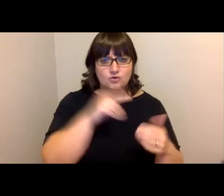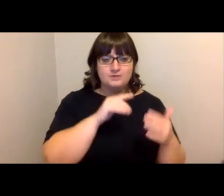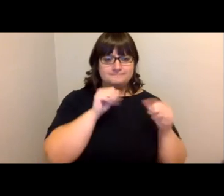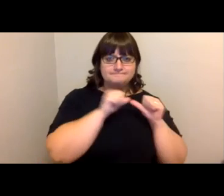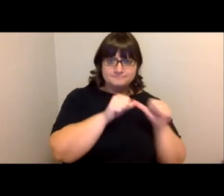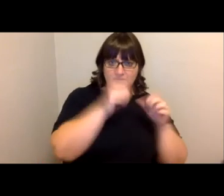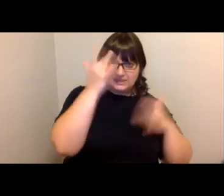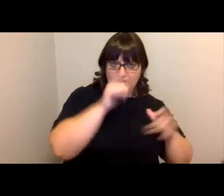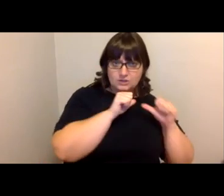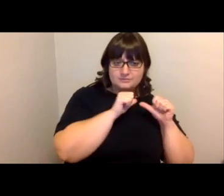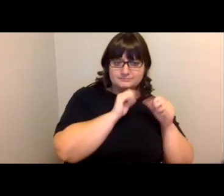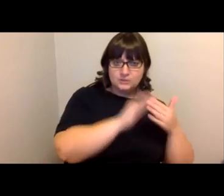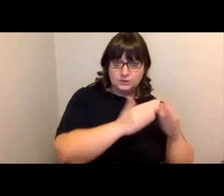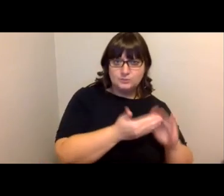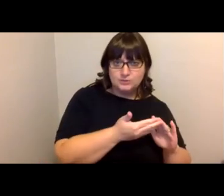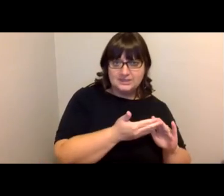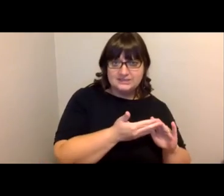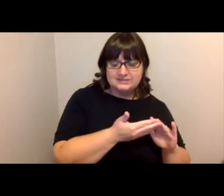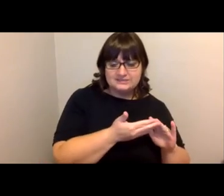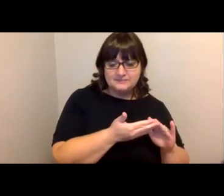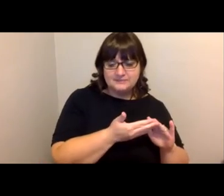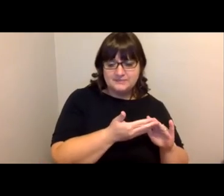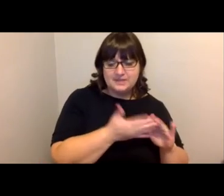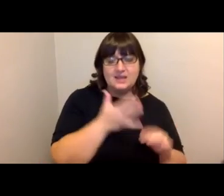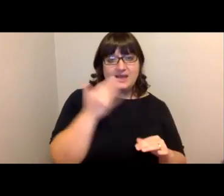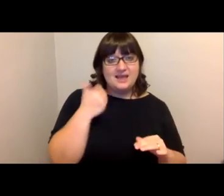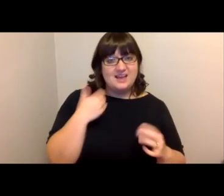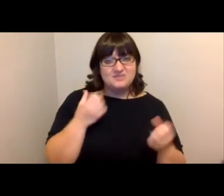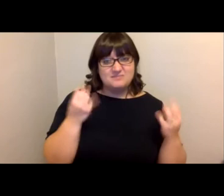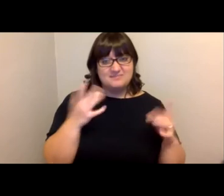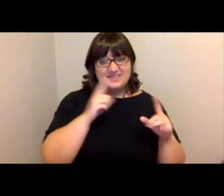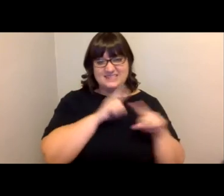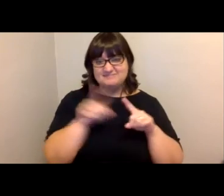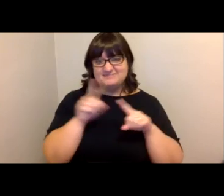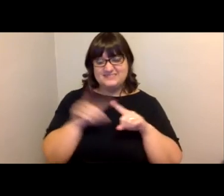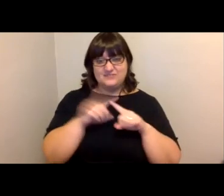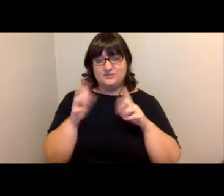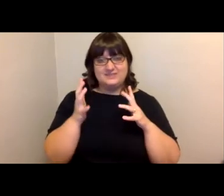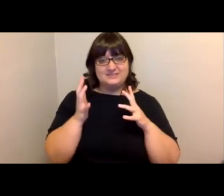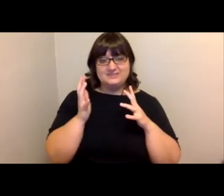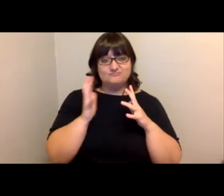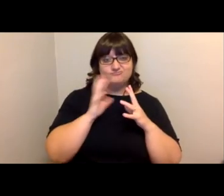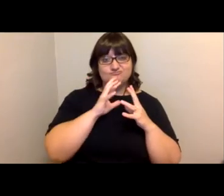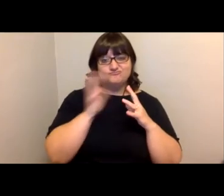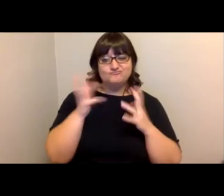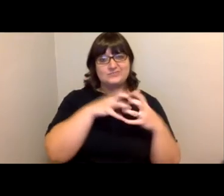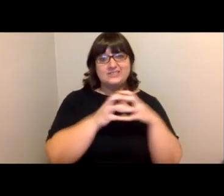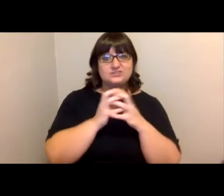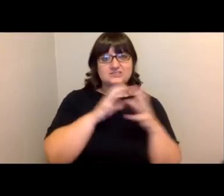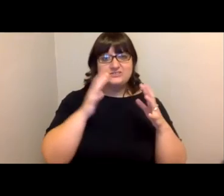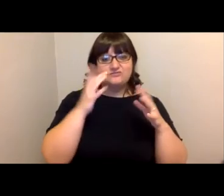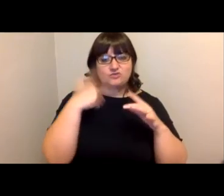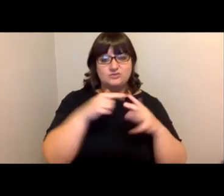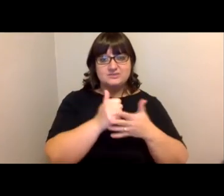MAD communities. There are so many ways that our intersections support our survival,